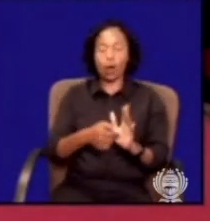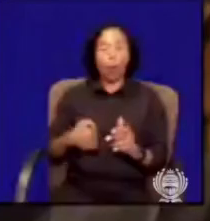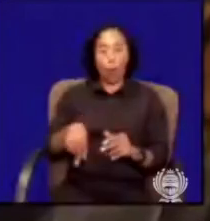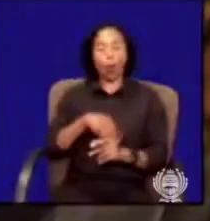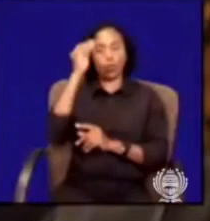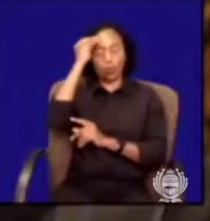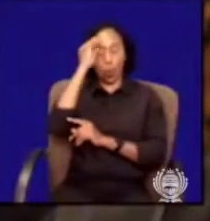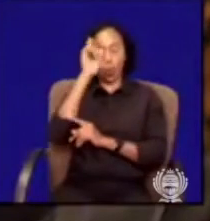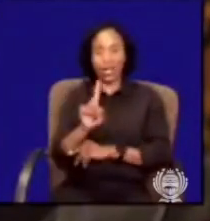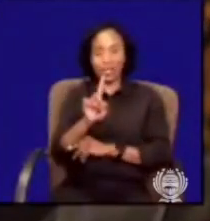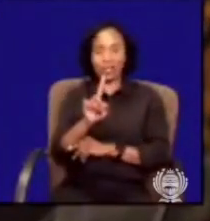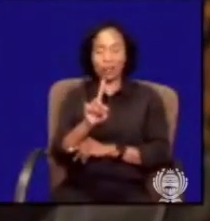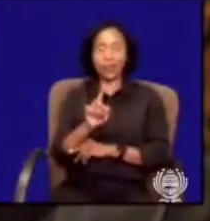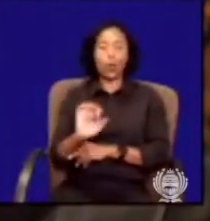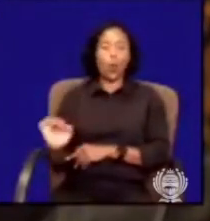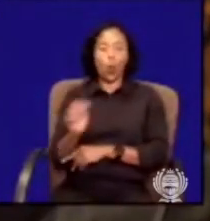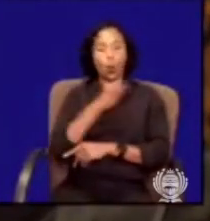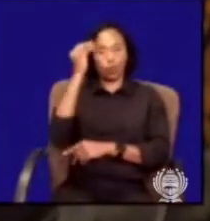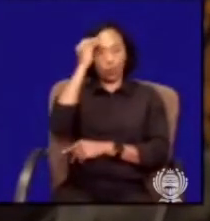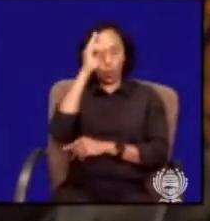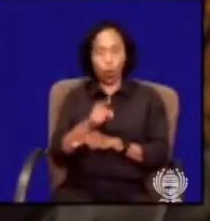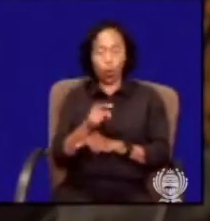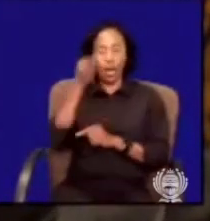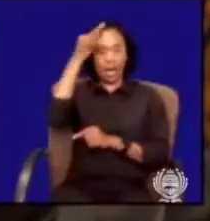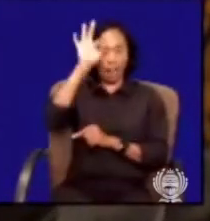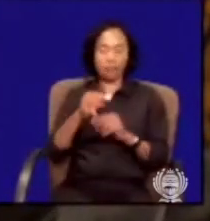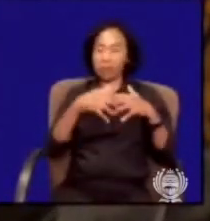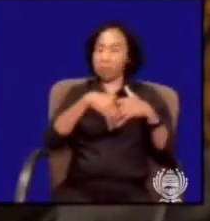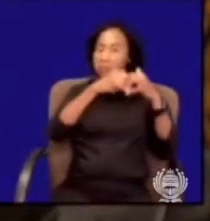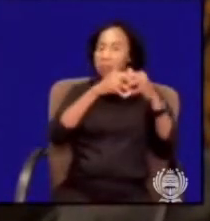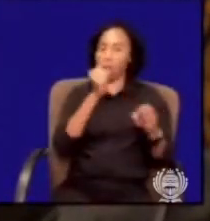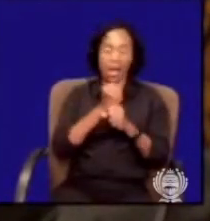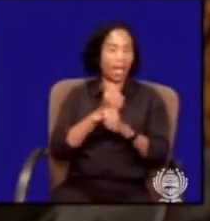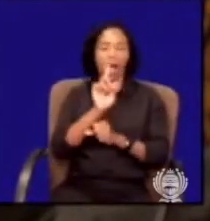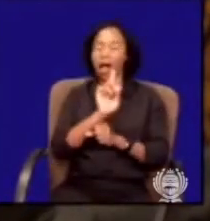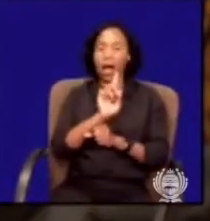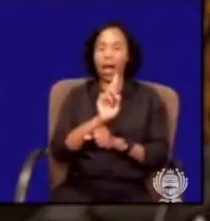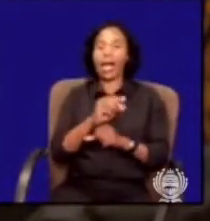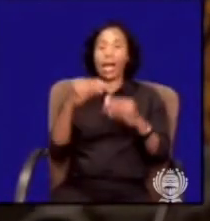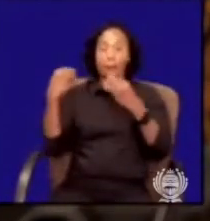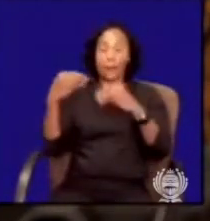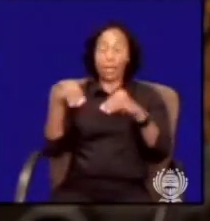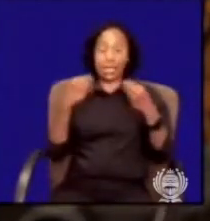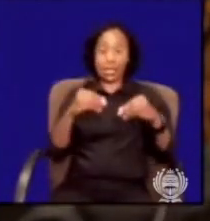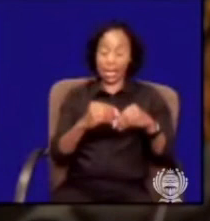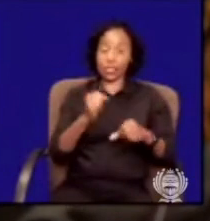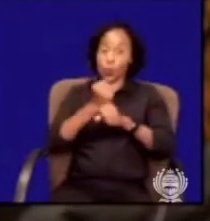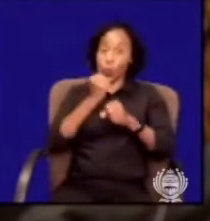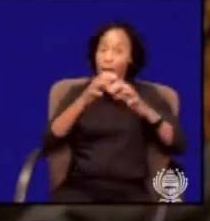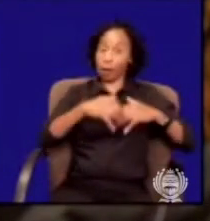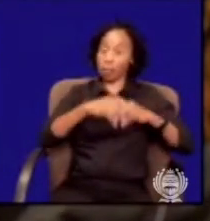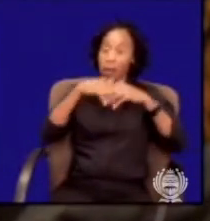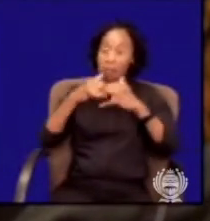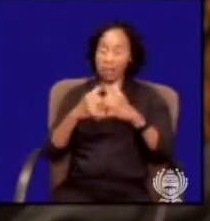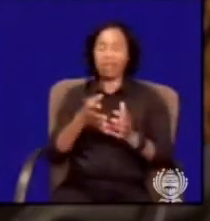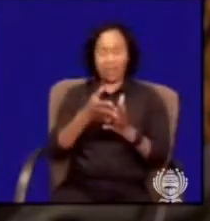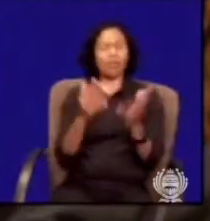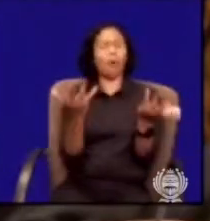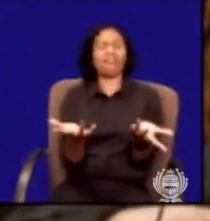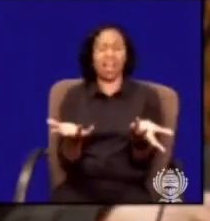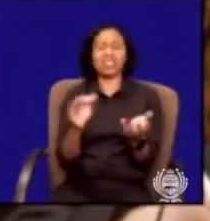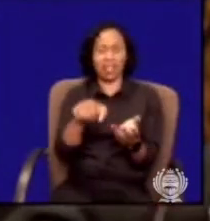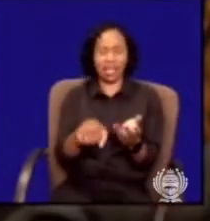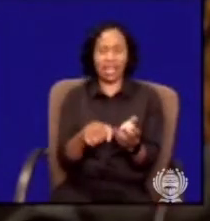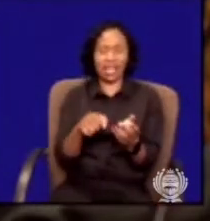create jobs, businesses create jobs. While at face value this may seem obvious, for nearly